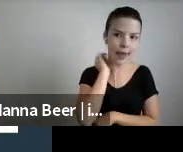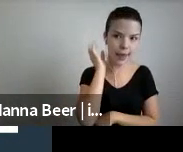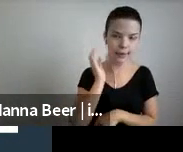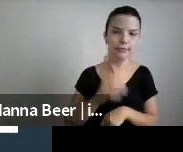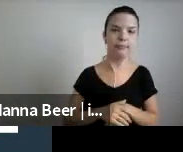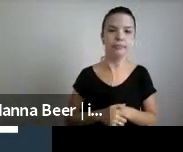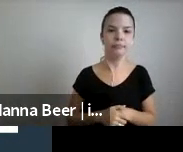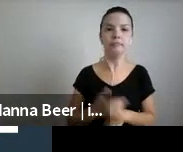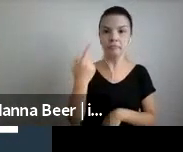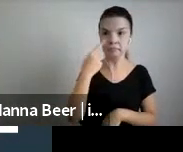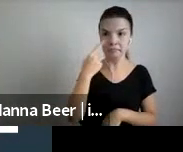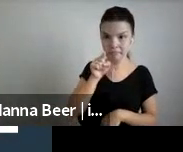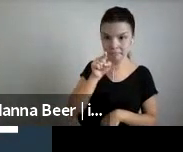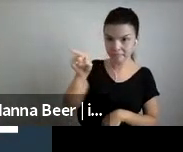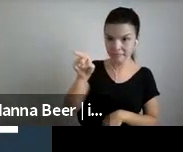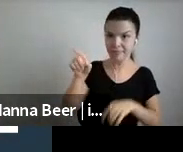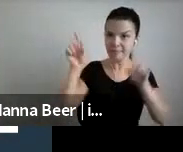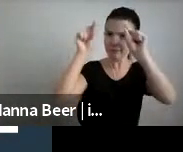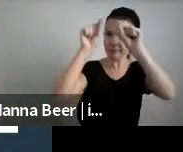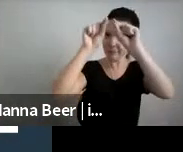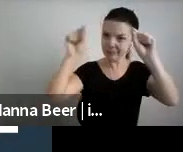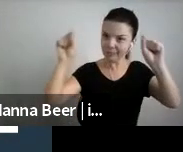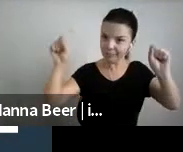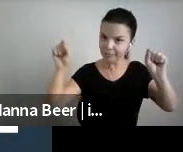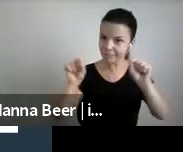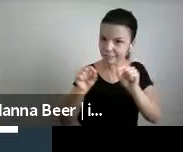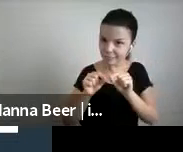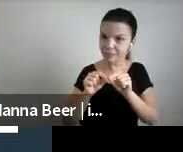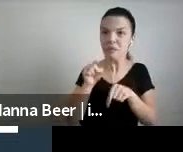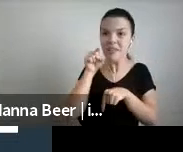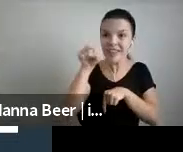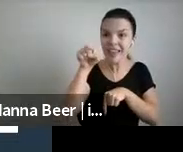of diamond-shaped area labeled,